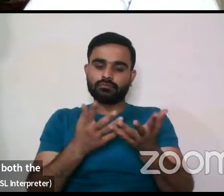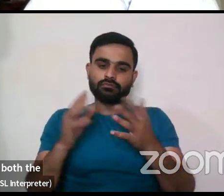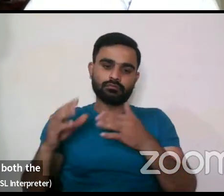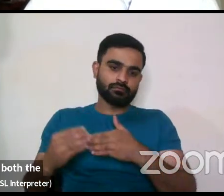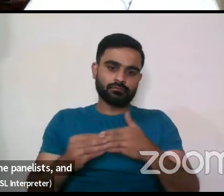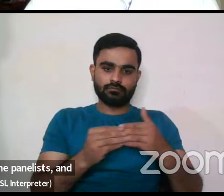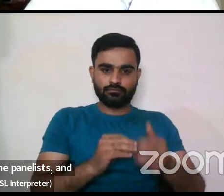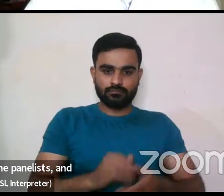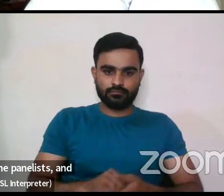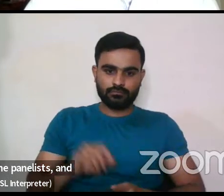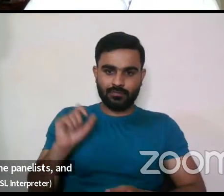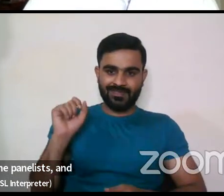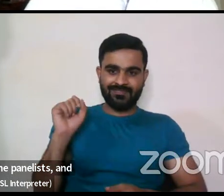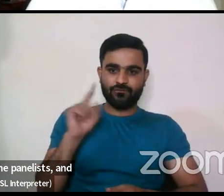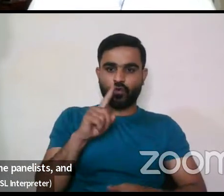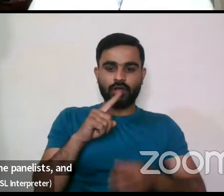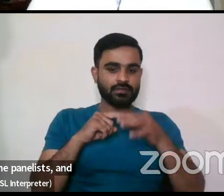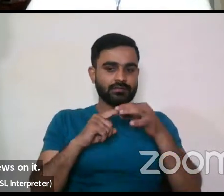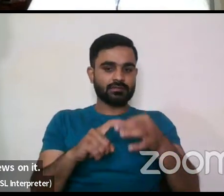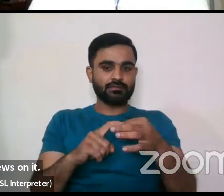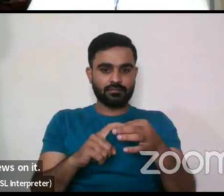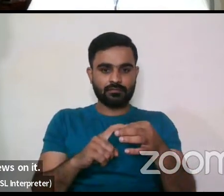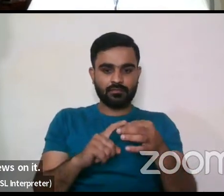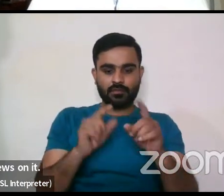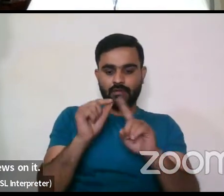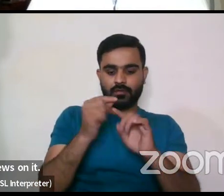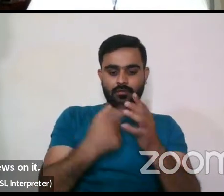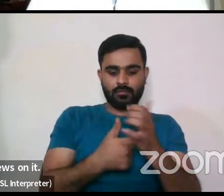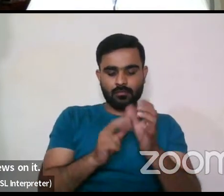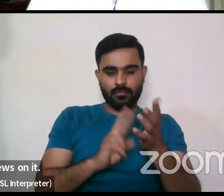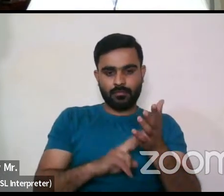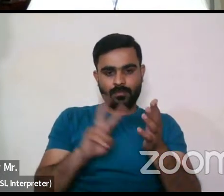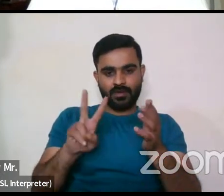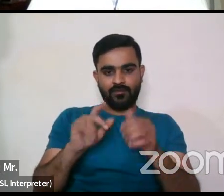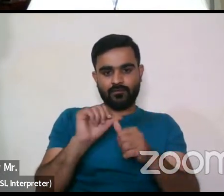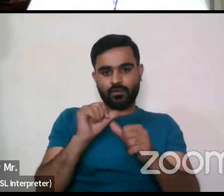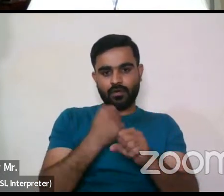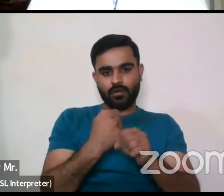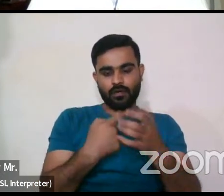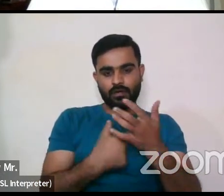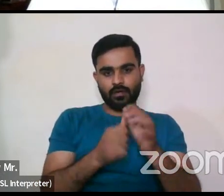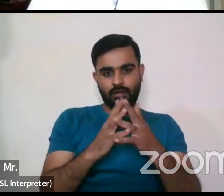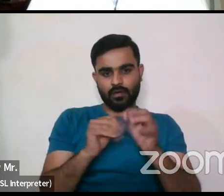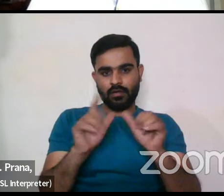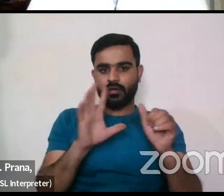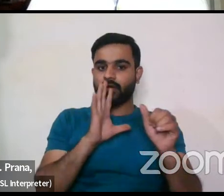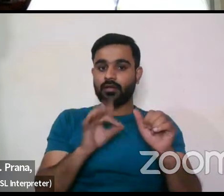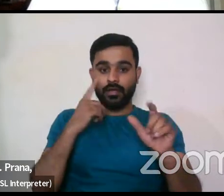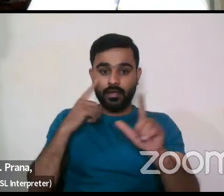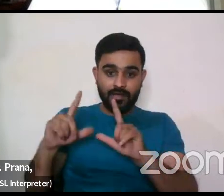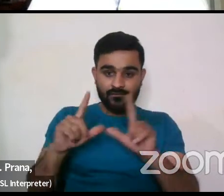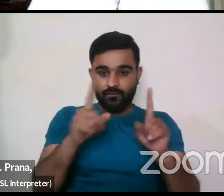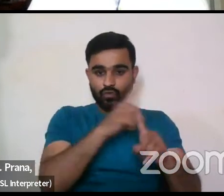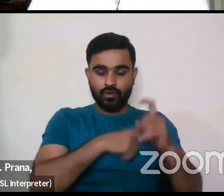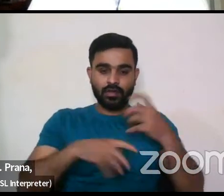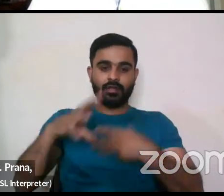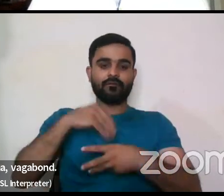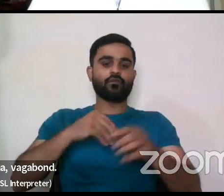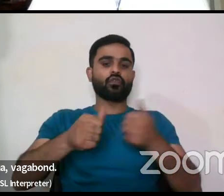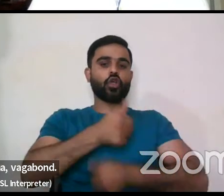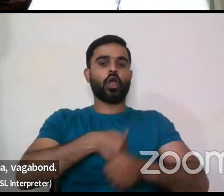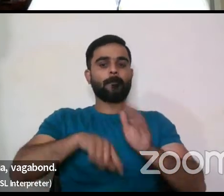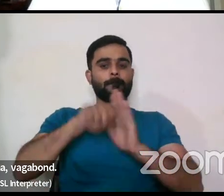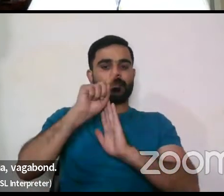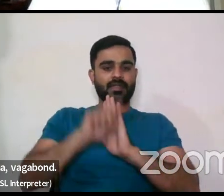it. So the first question is by Mr. Pranav Agarwal. It is evident that the economic reality of a country shapes its competition